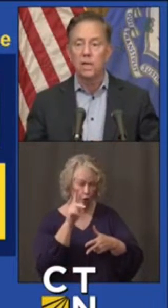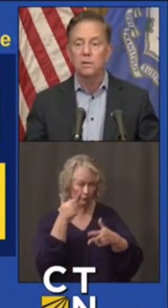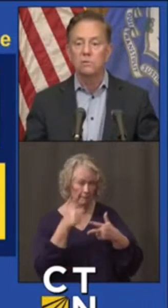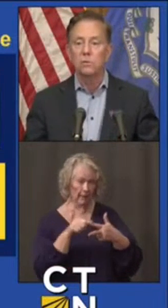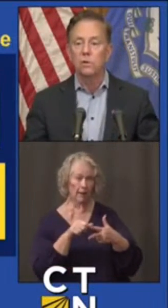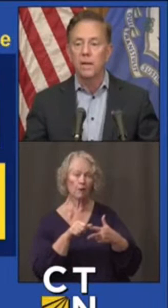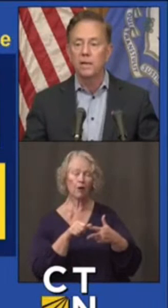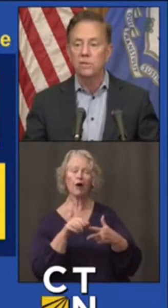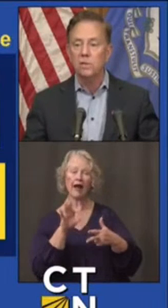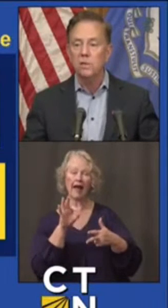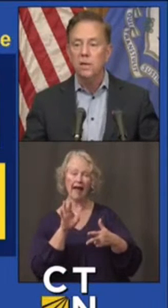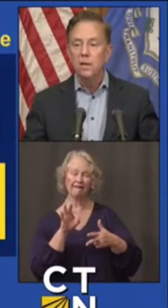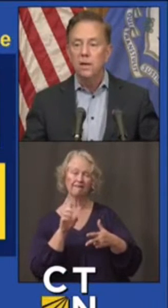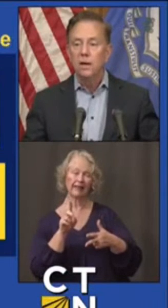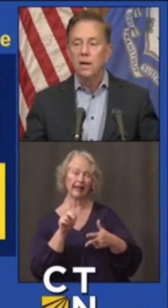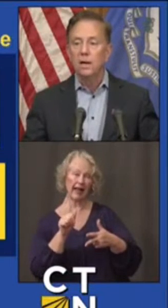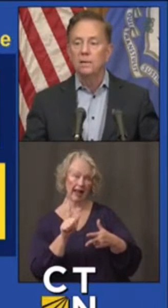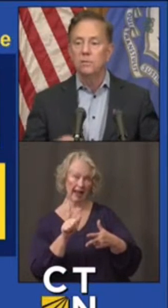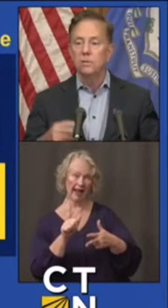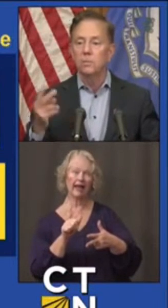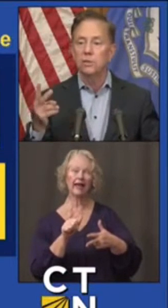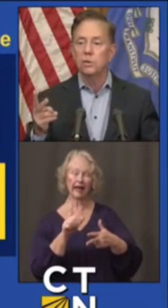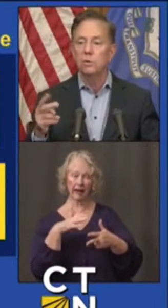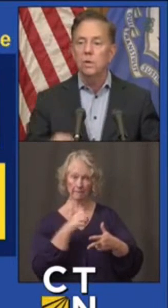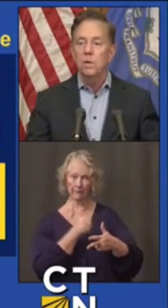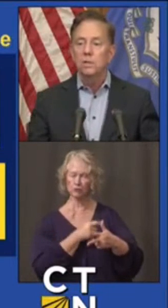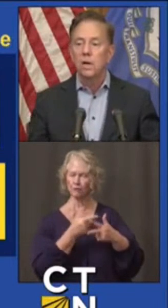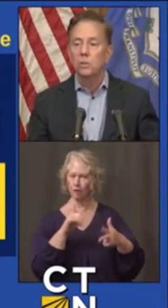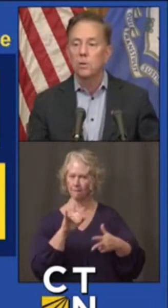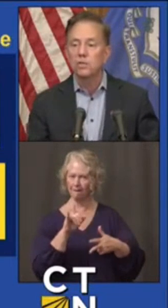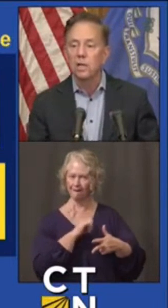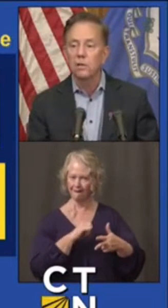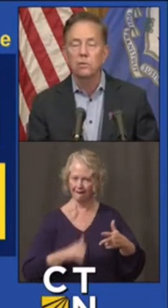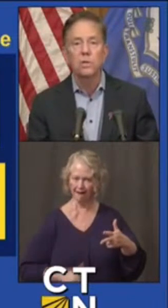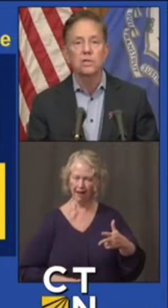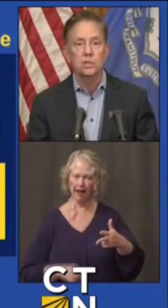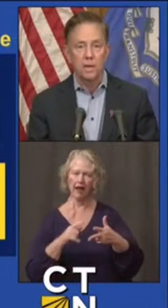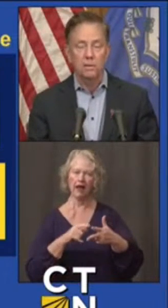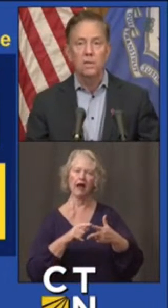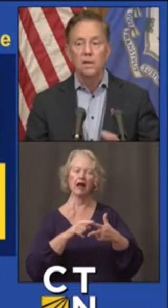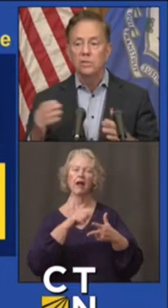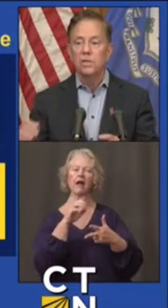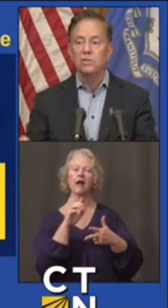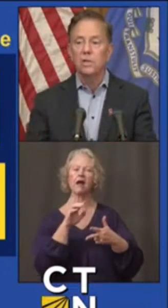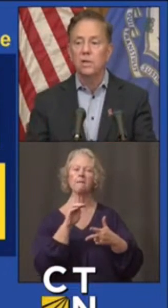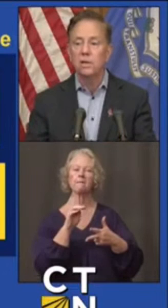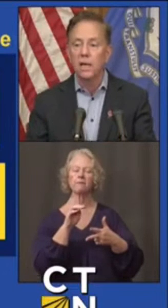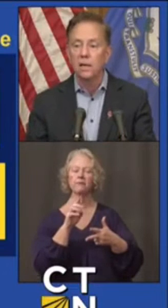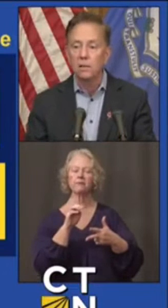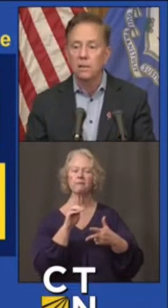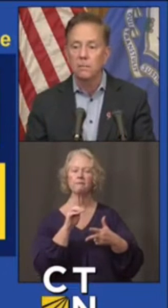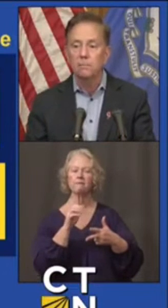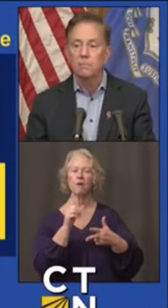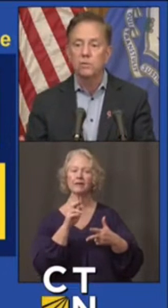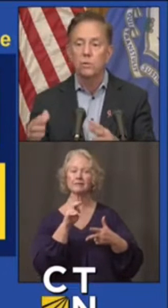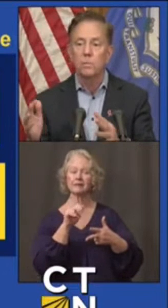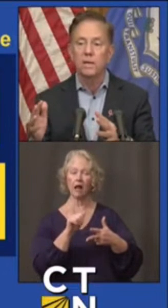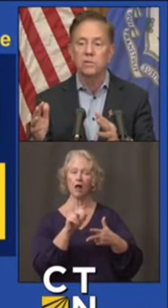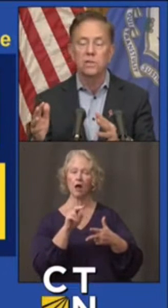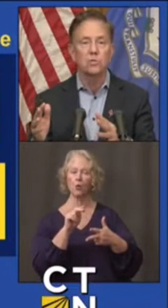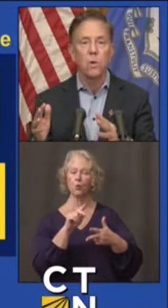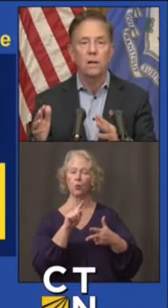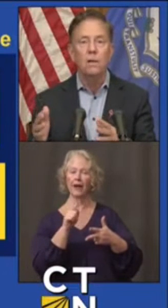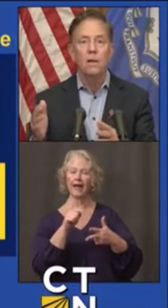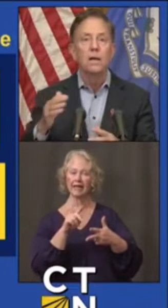Yale School of Medicine. Number 2, Dr. Marcella Nunez-Smith. She's at Yale School of Medicine